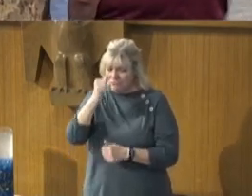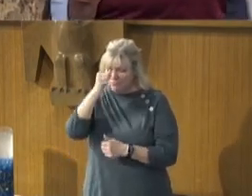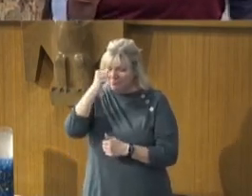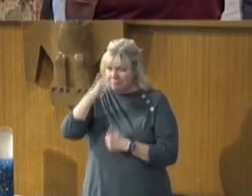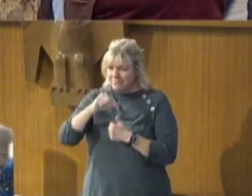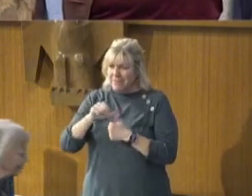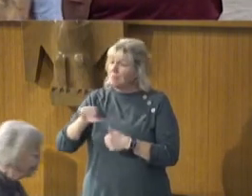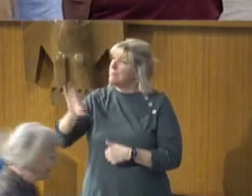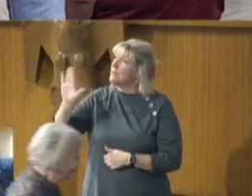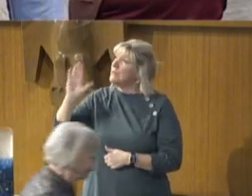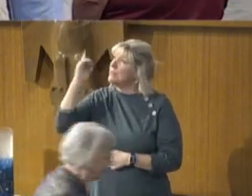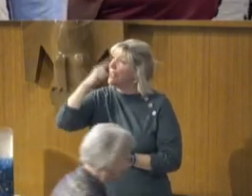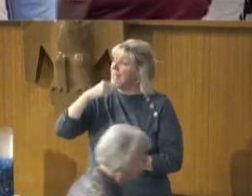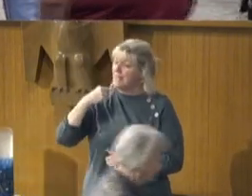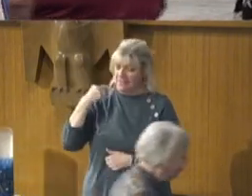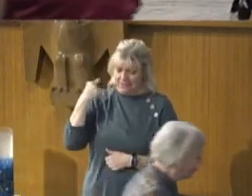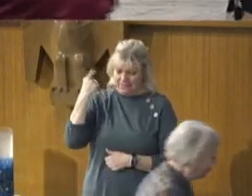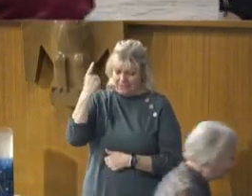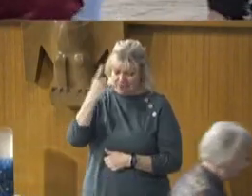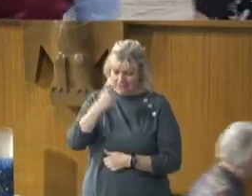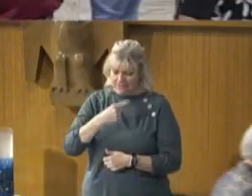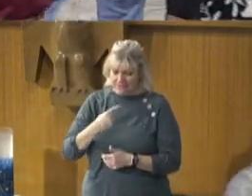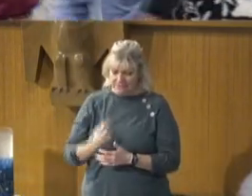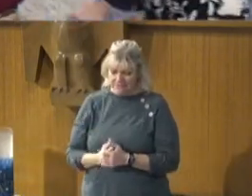your face,